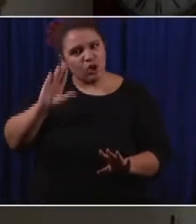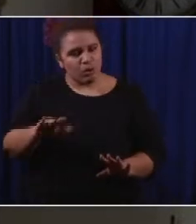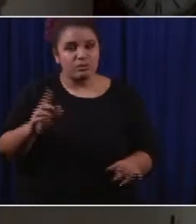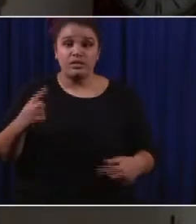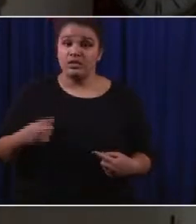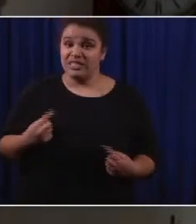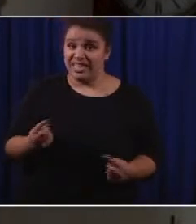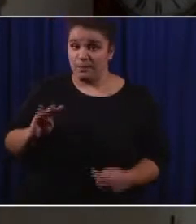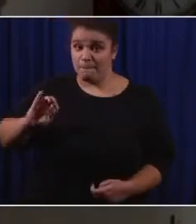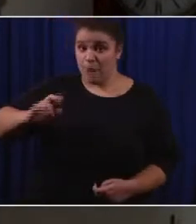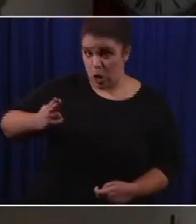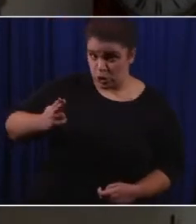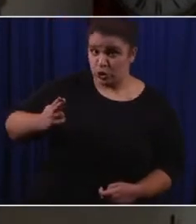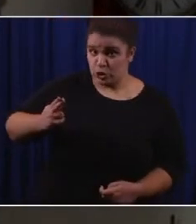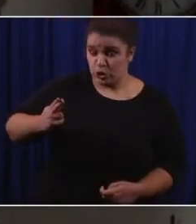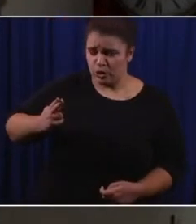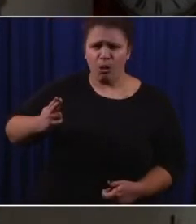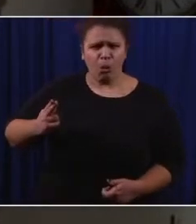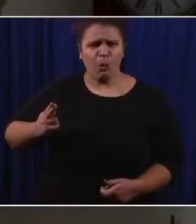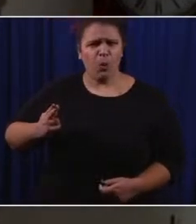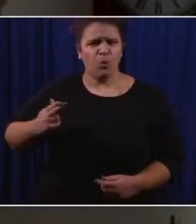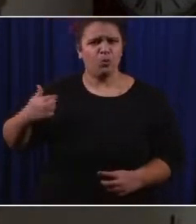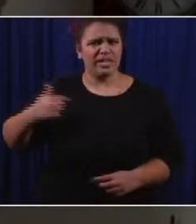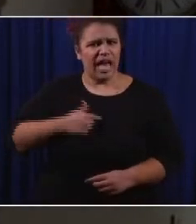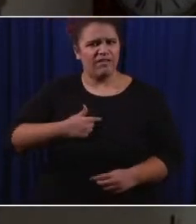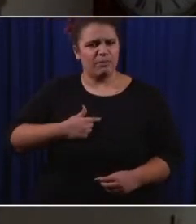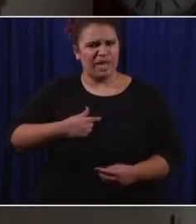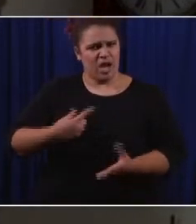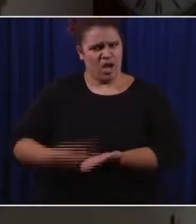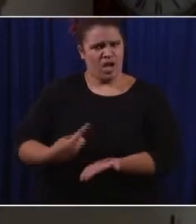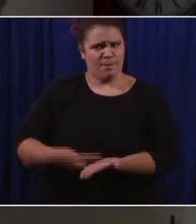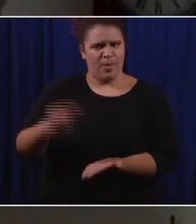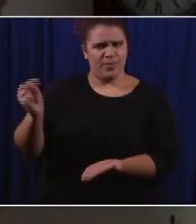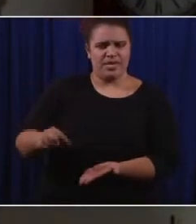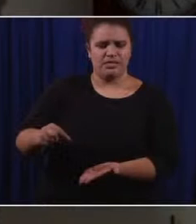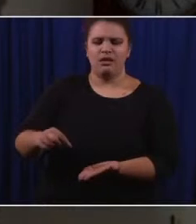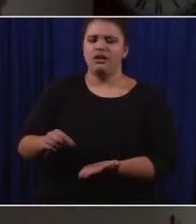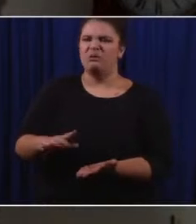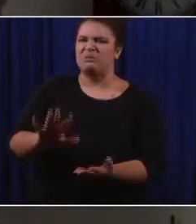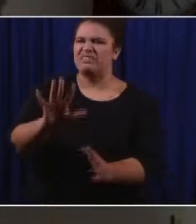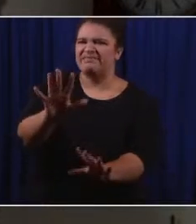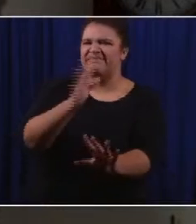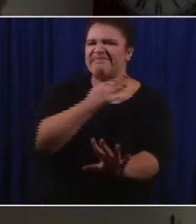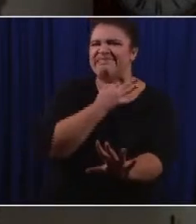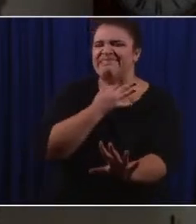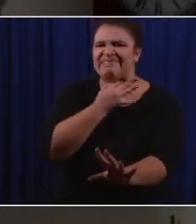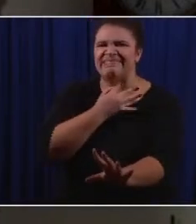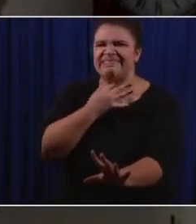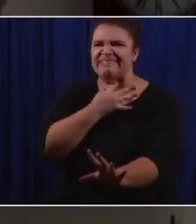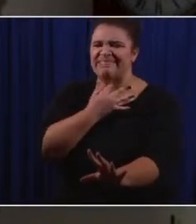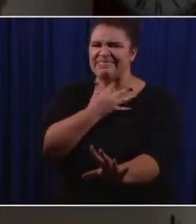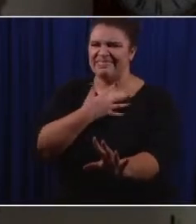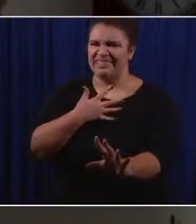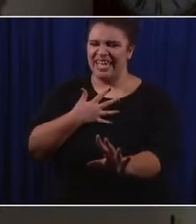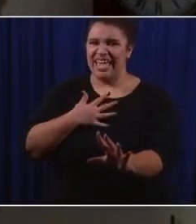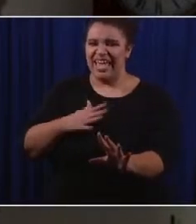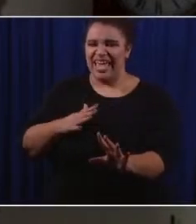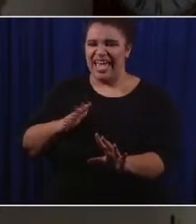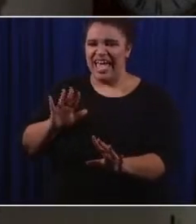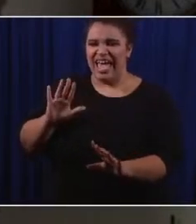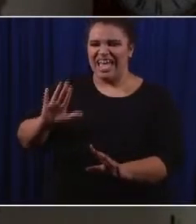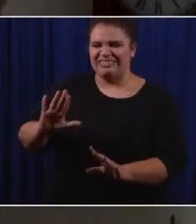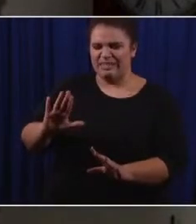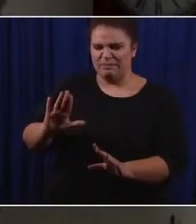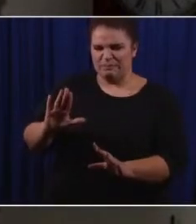is what number should people be looking at to base their daily activities